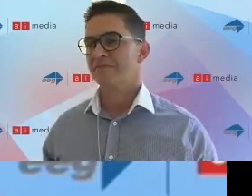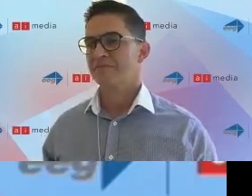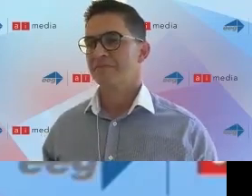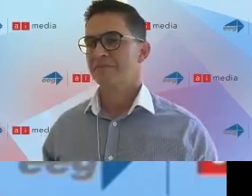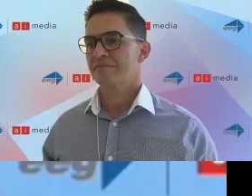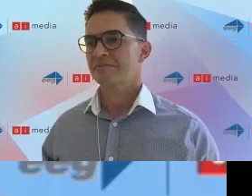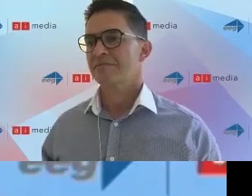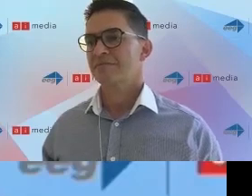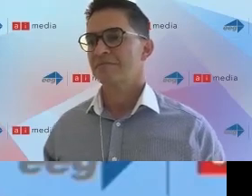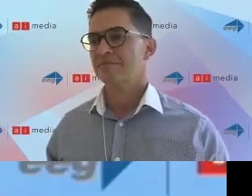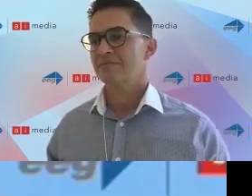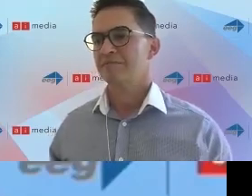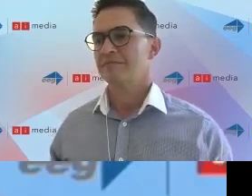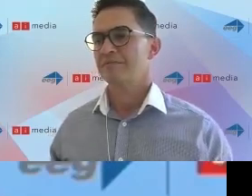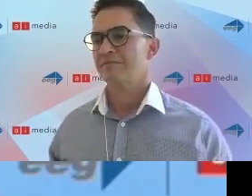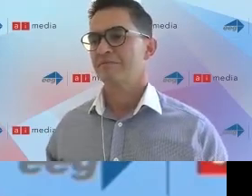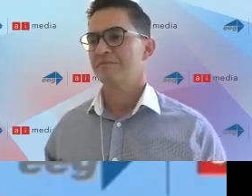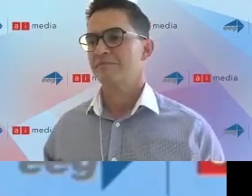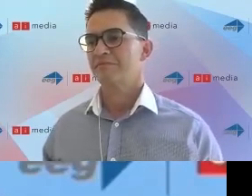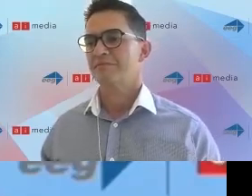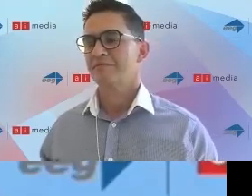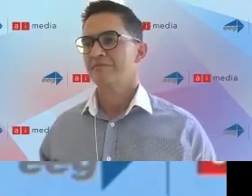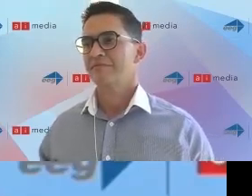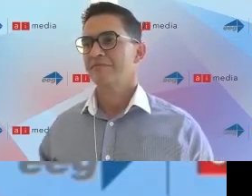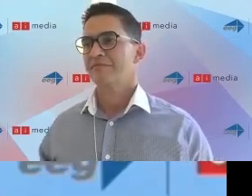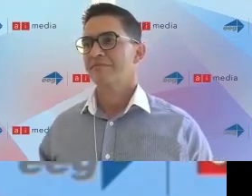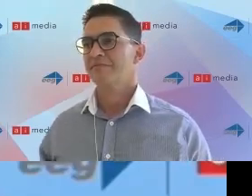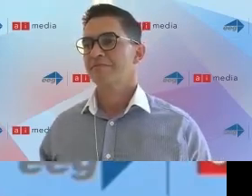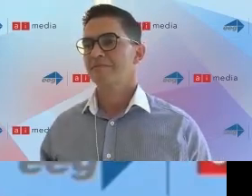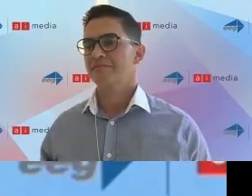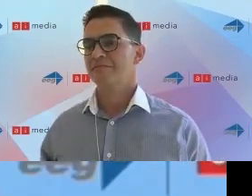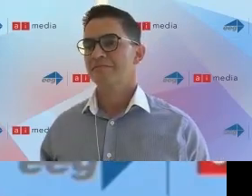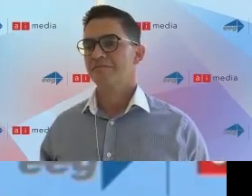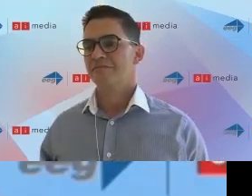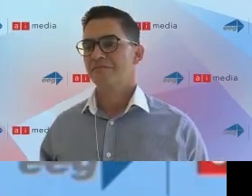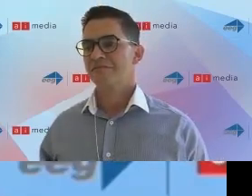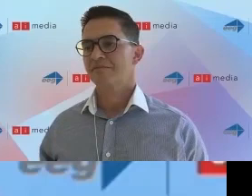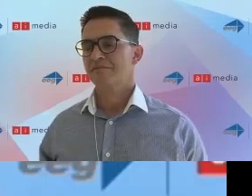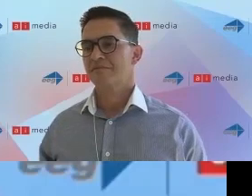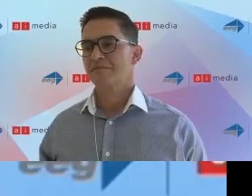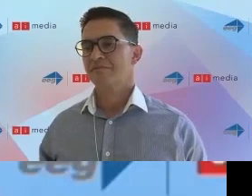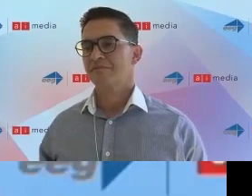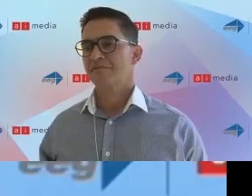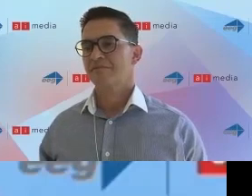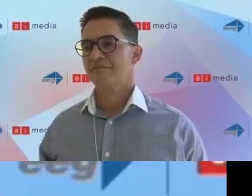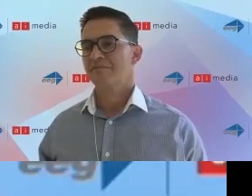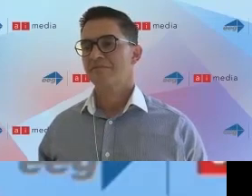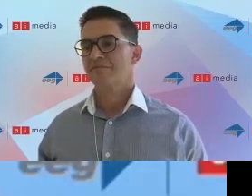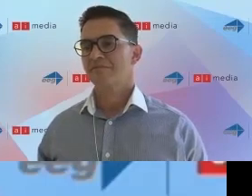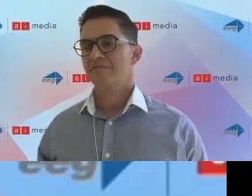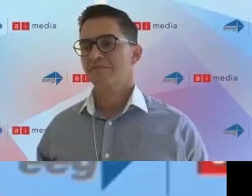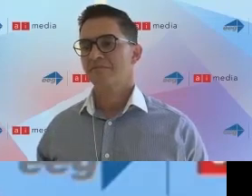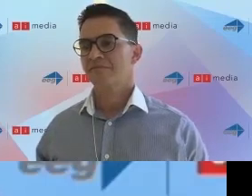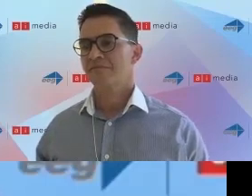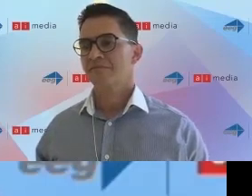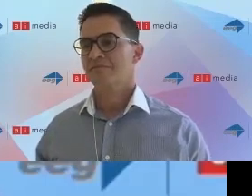wider culture as we continue to grow. My focus as Chief People Officer is driving and supporting the strategy and the